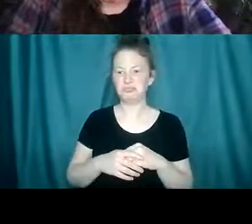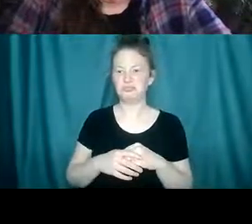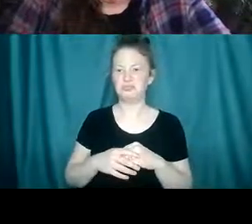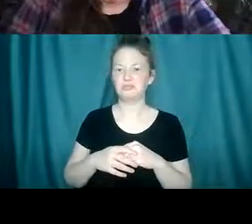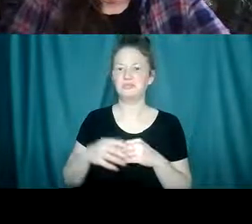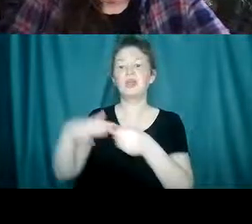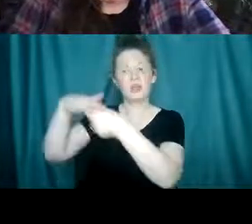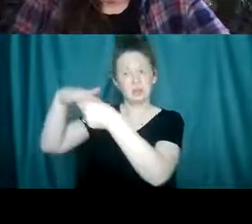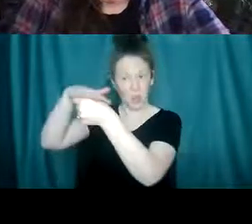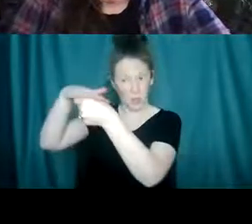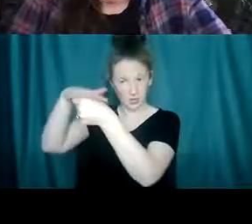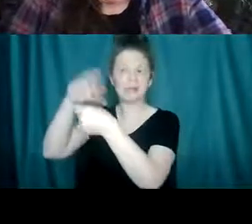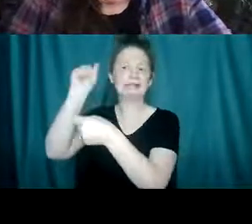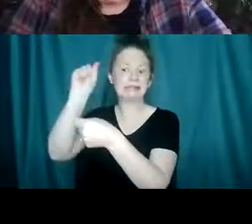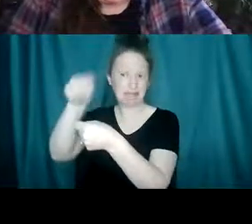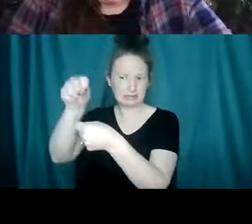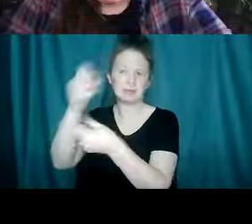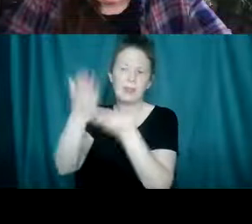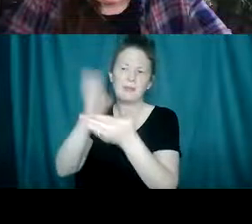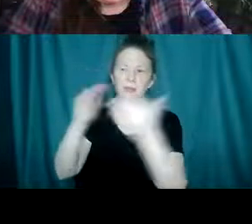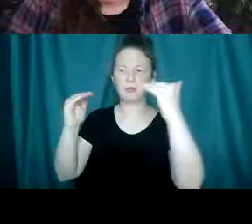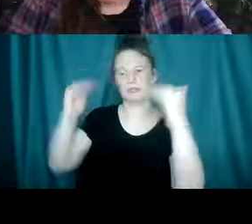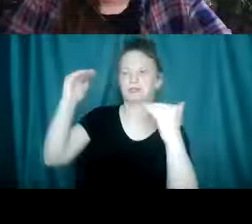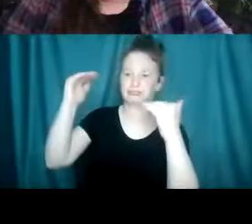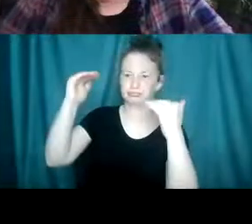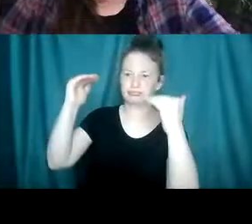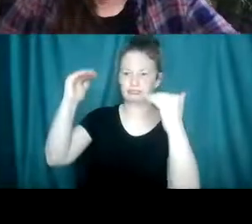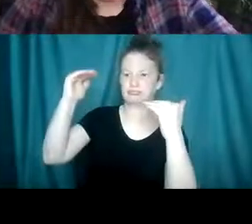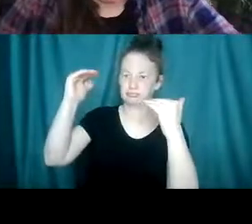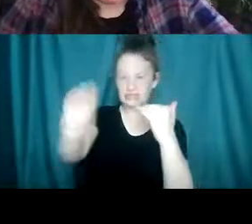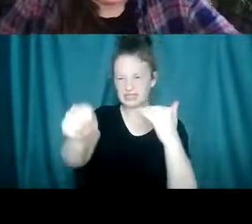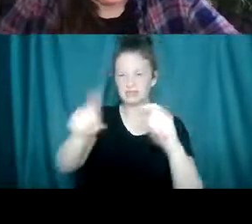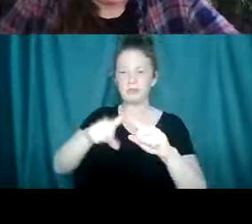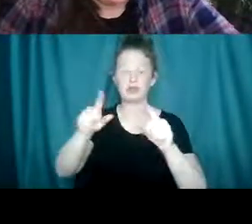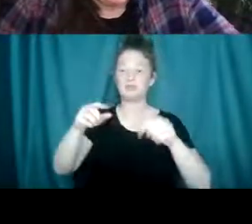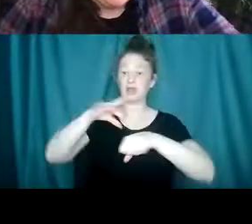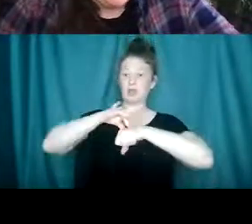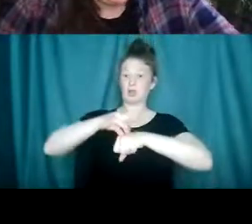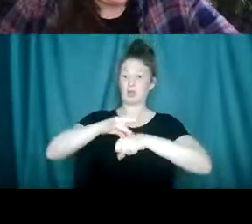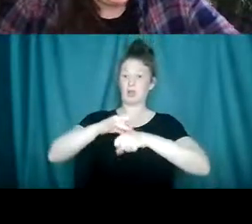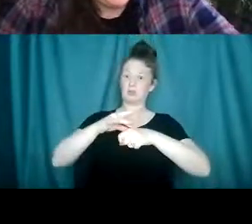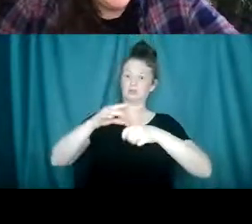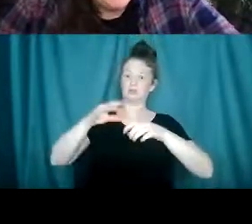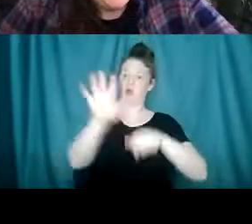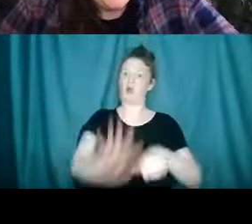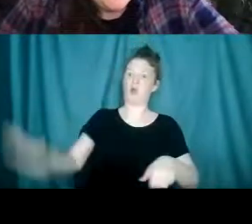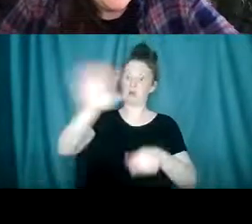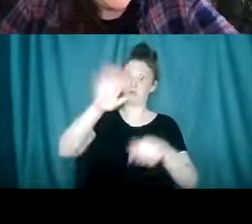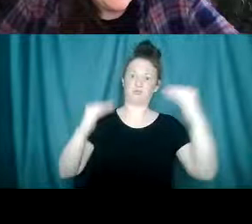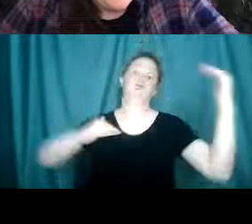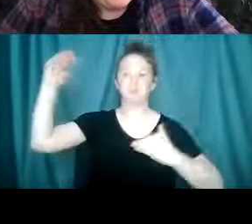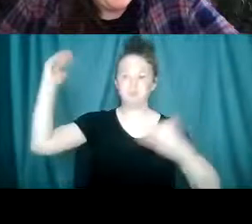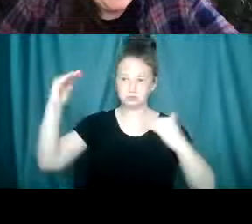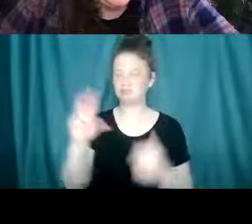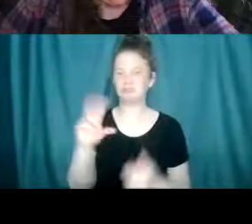local scale, but globally, it will not make a big effect. Sounds good. The next question